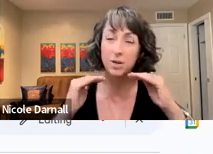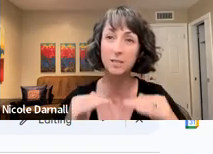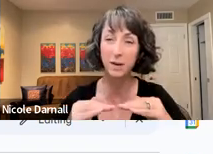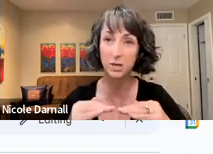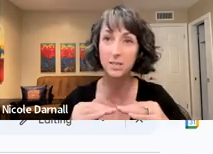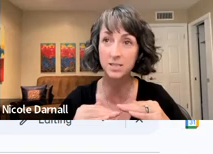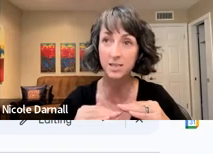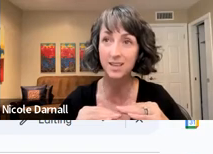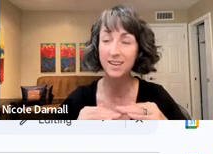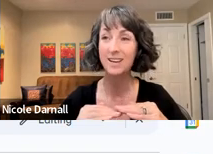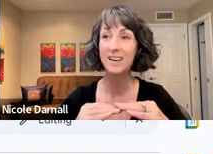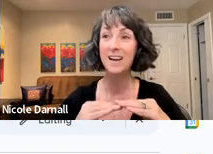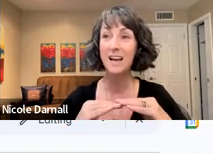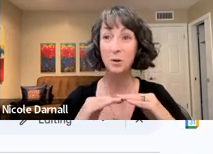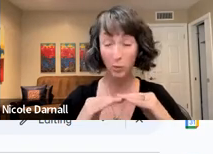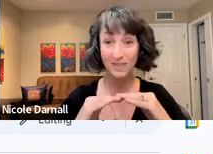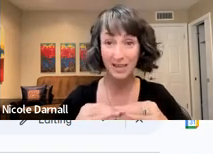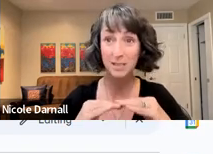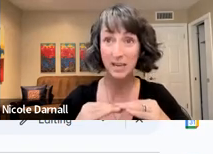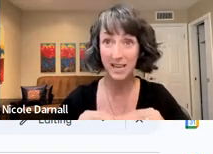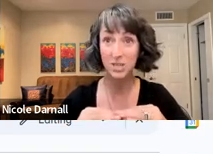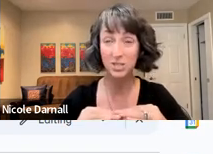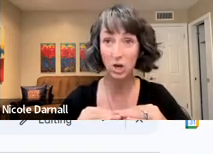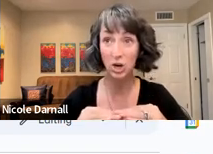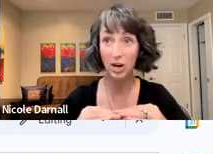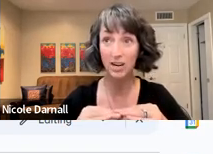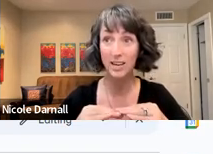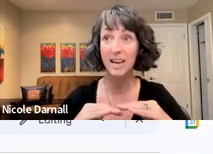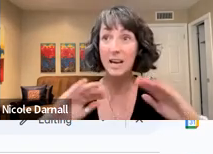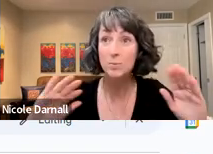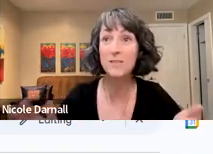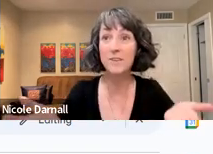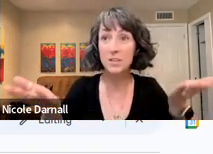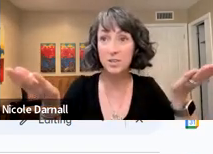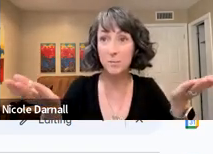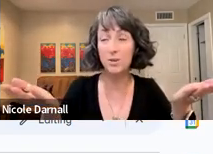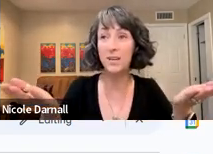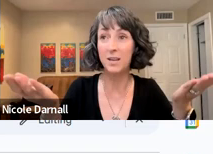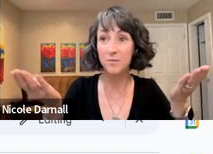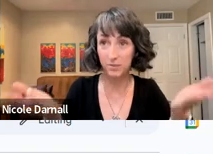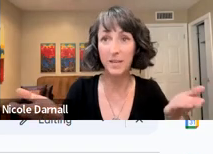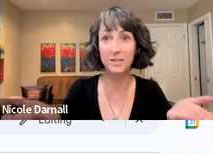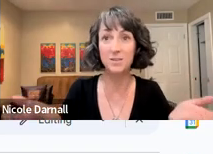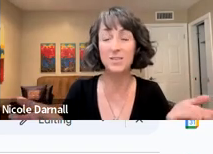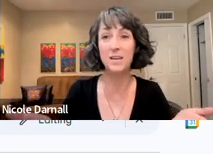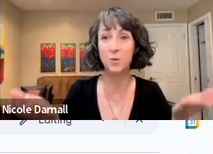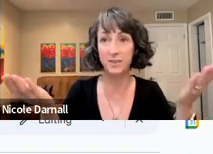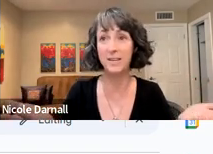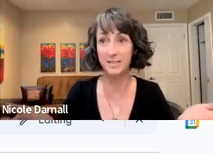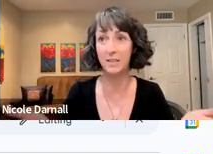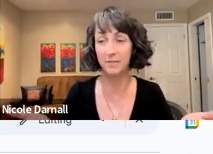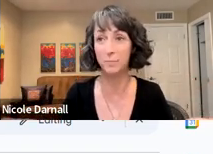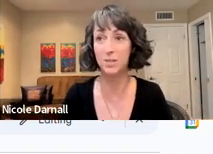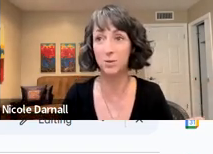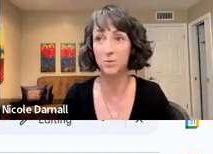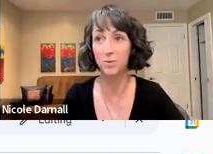creating transparency in what the expectations are, it helps the vendor community fully understand what they